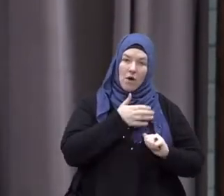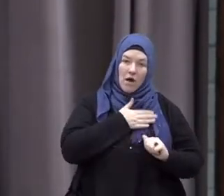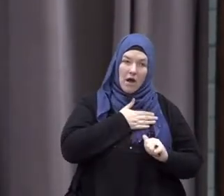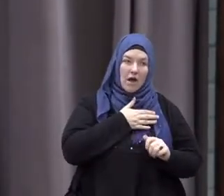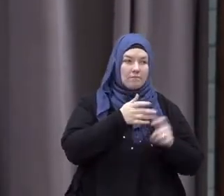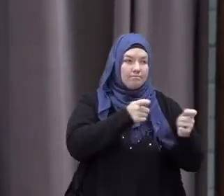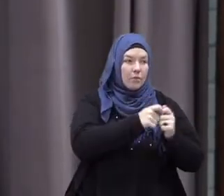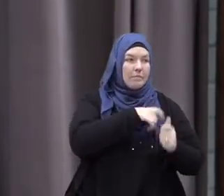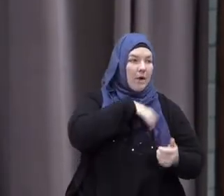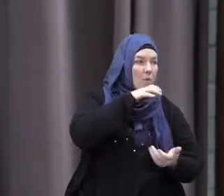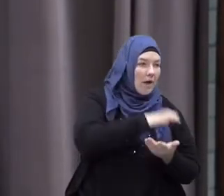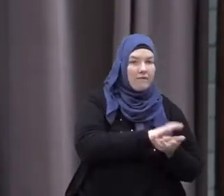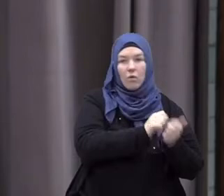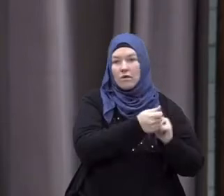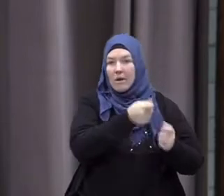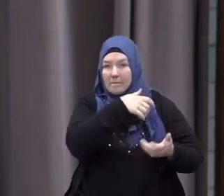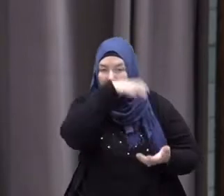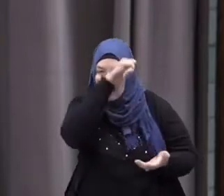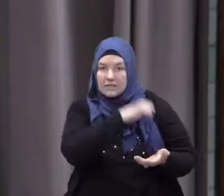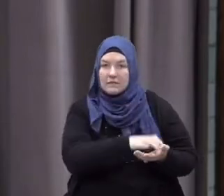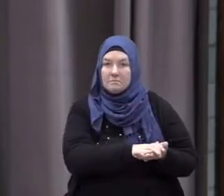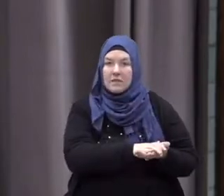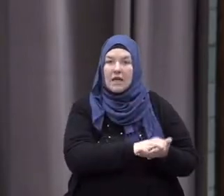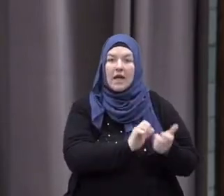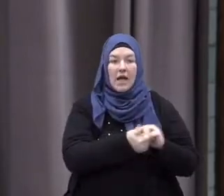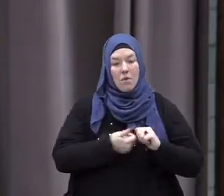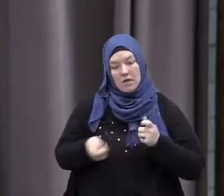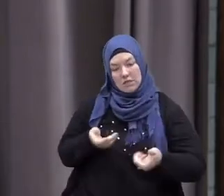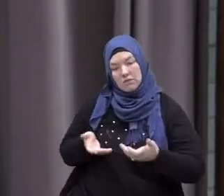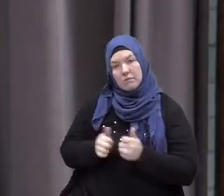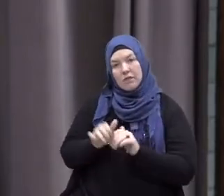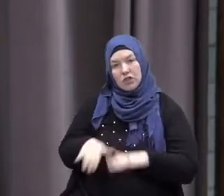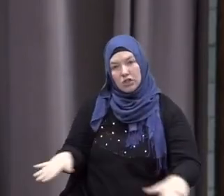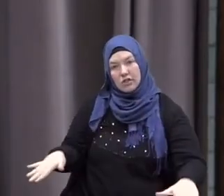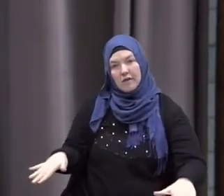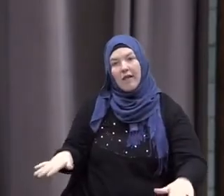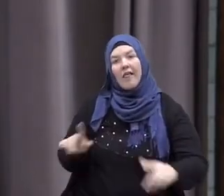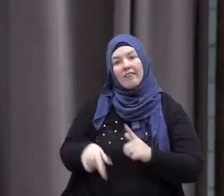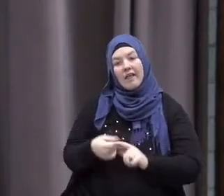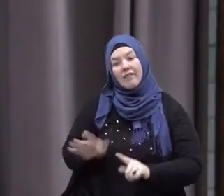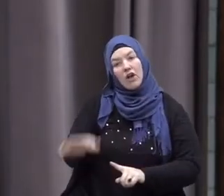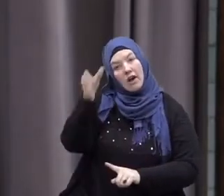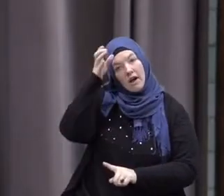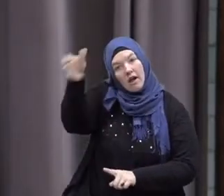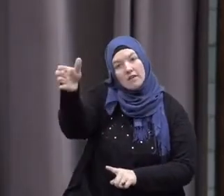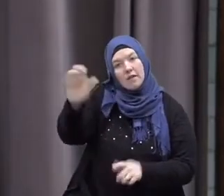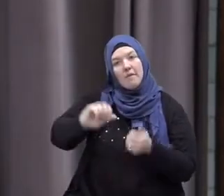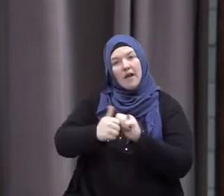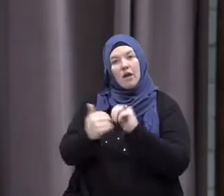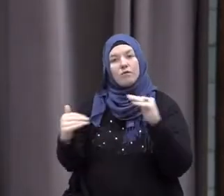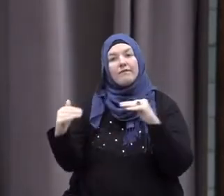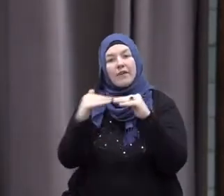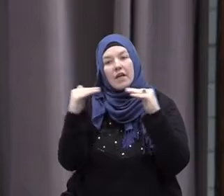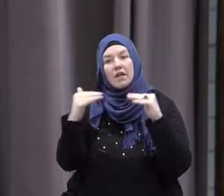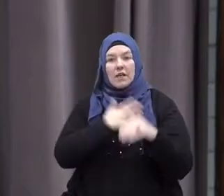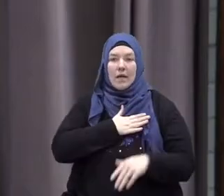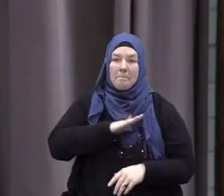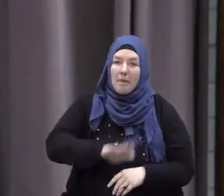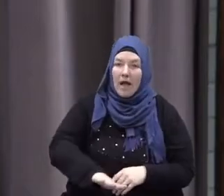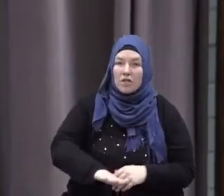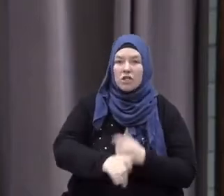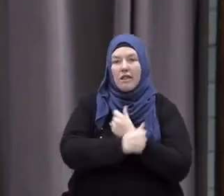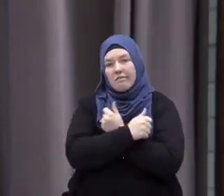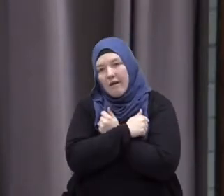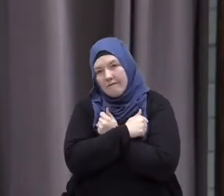my wife and my husband and how I treat my children. Then their concept of justice, compassion,